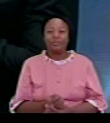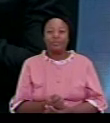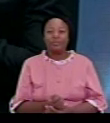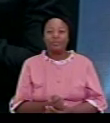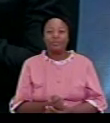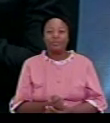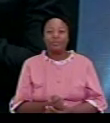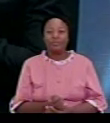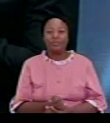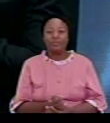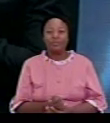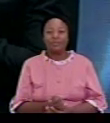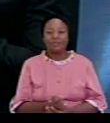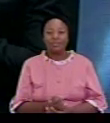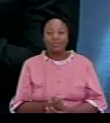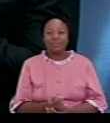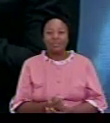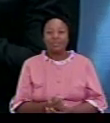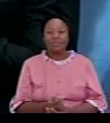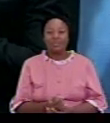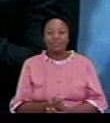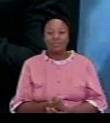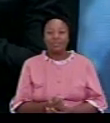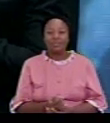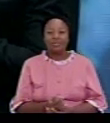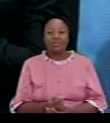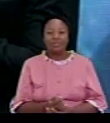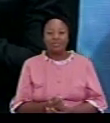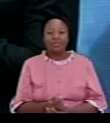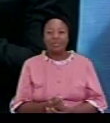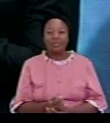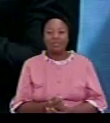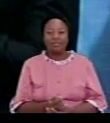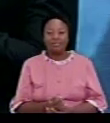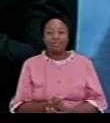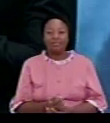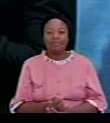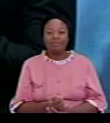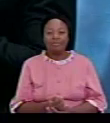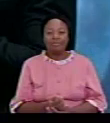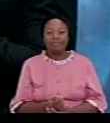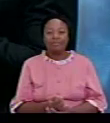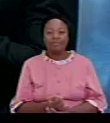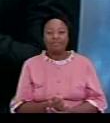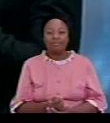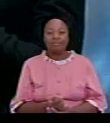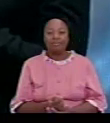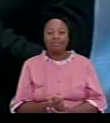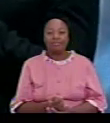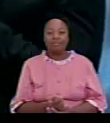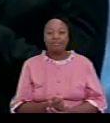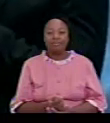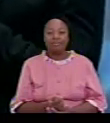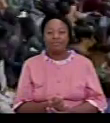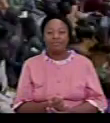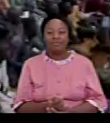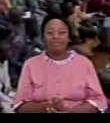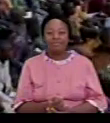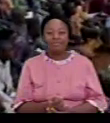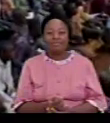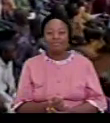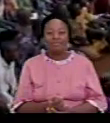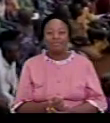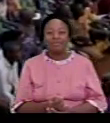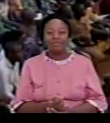facilité la tenue de cette croisade. Que Dieu les bénisse.